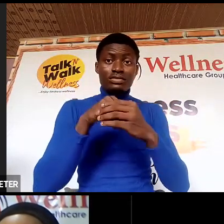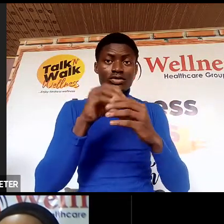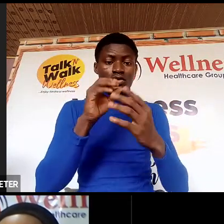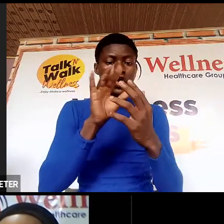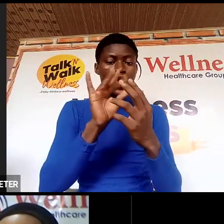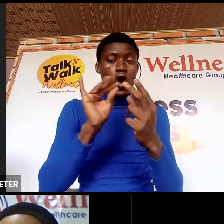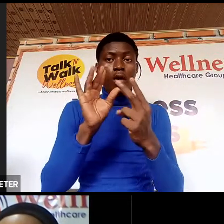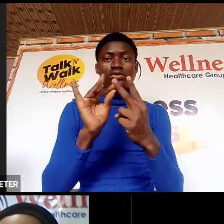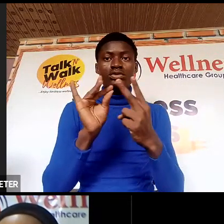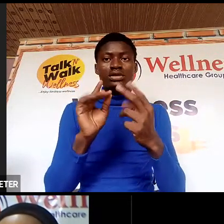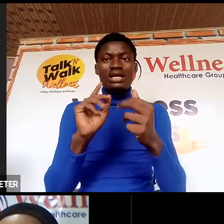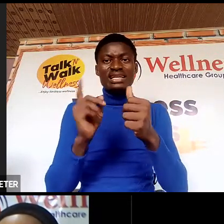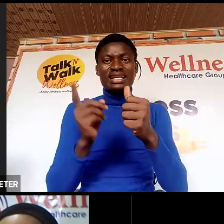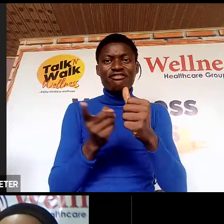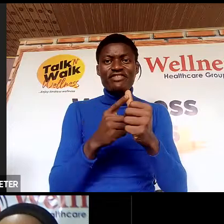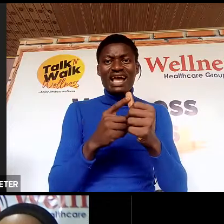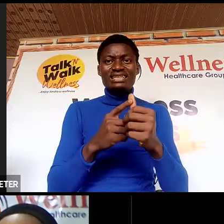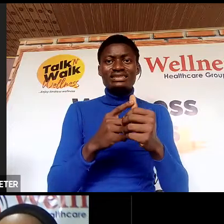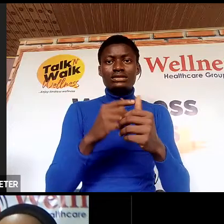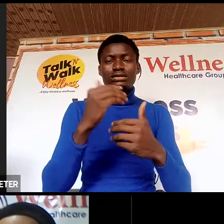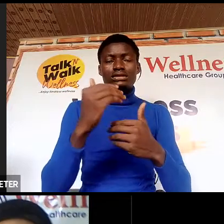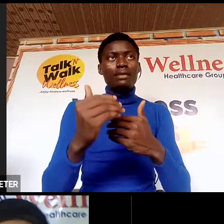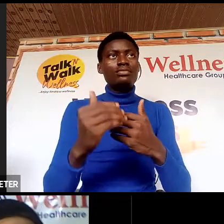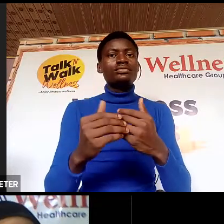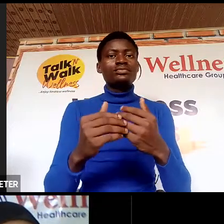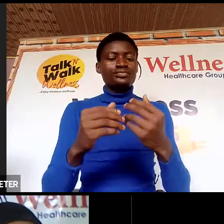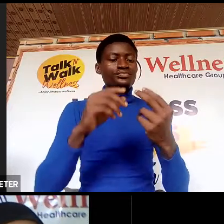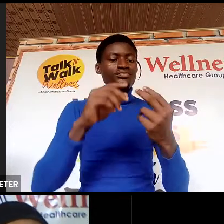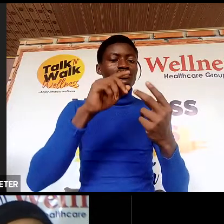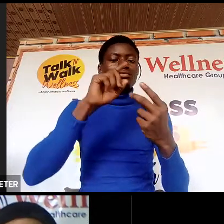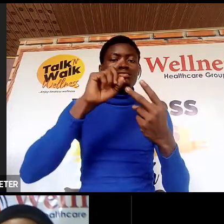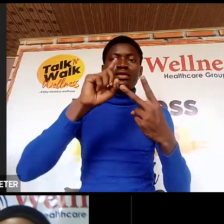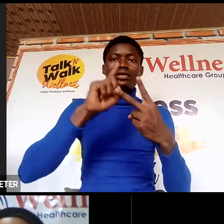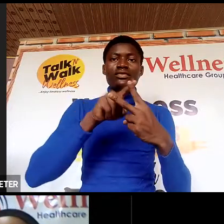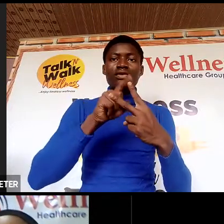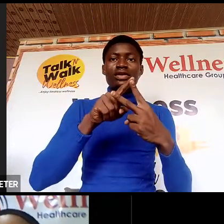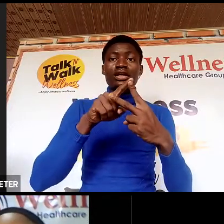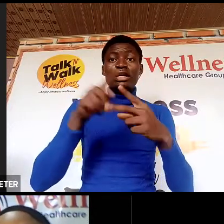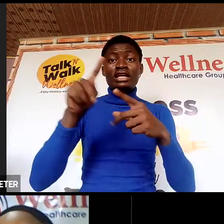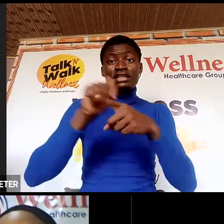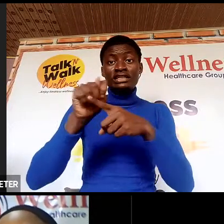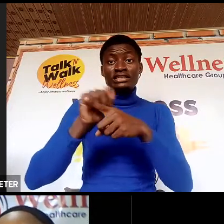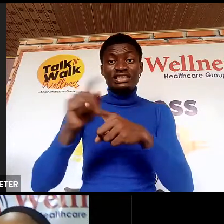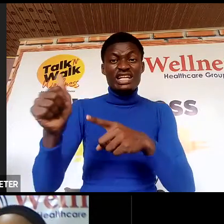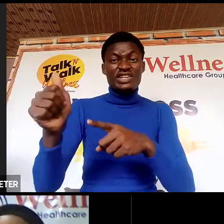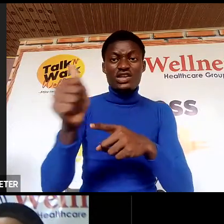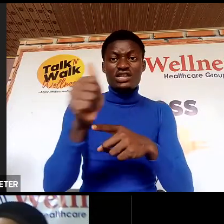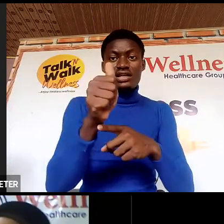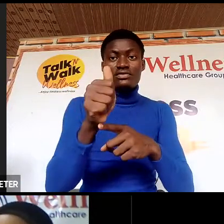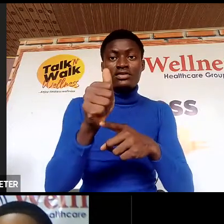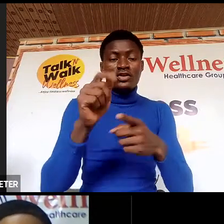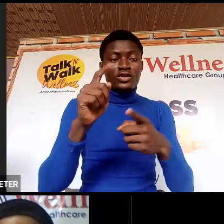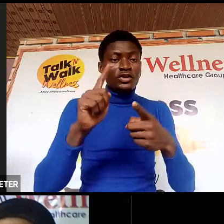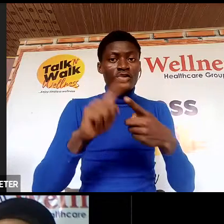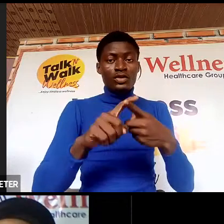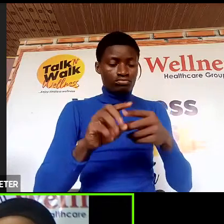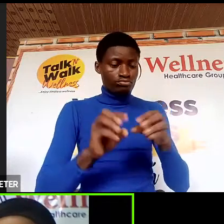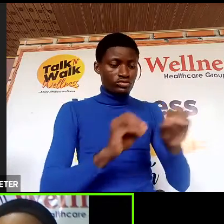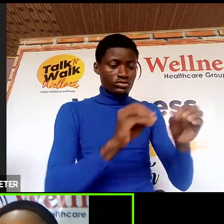train yourself and discipline yourself to even be able to put the money. If you don't put the money aside, you will not have any money to even invest in the first